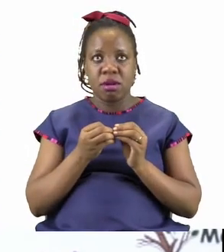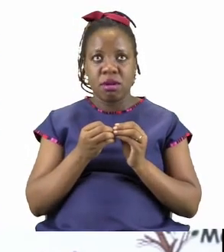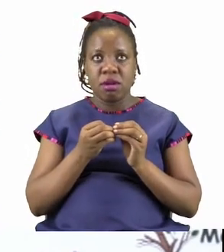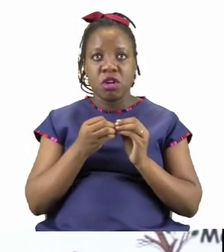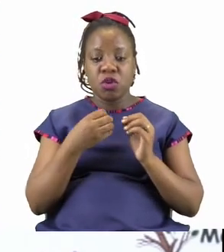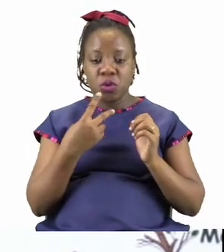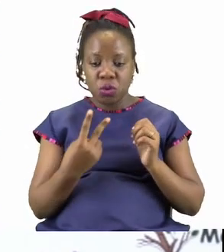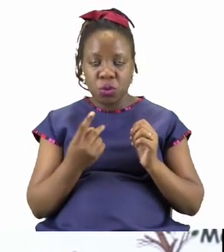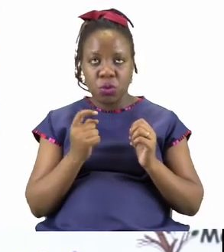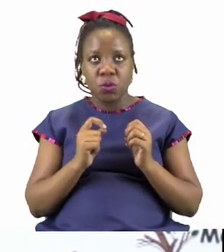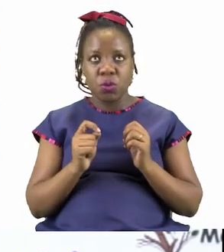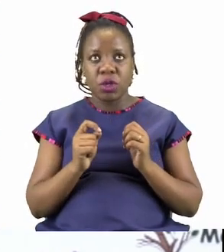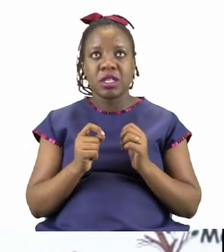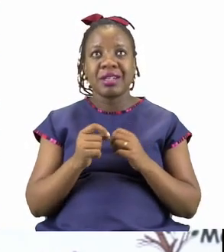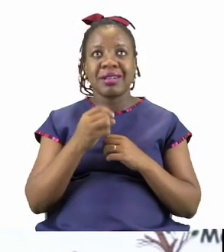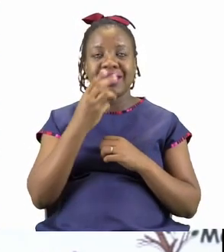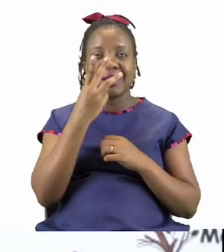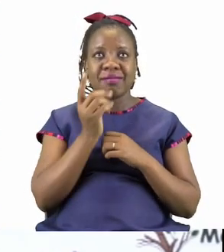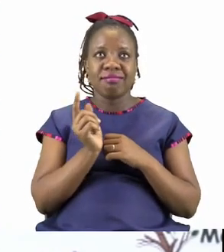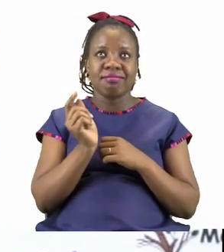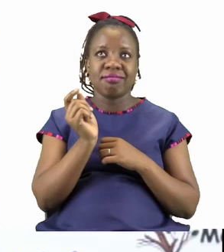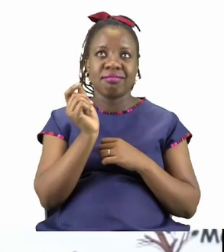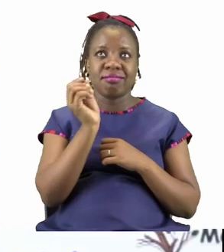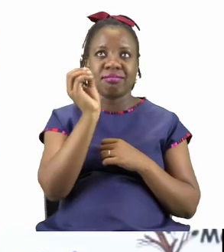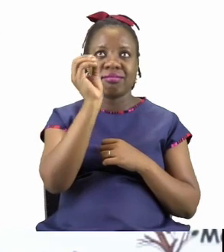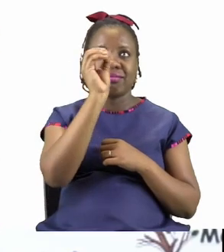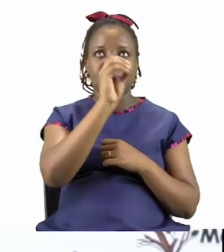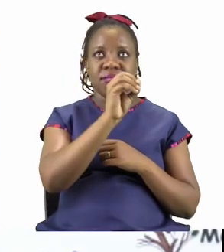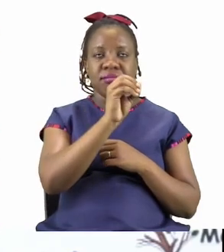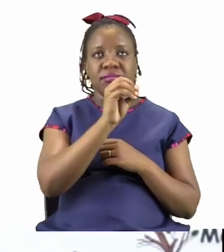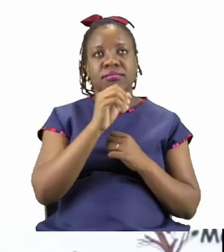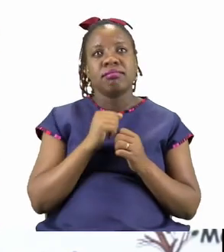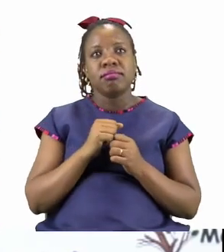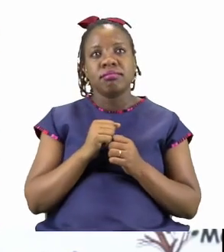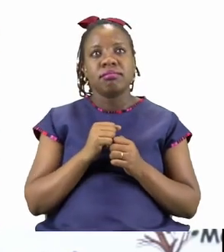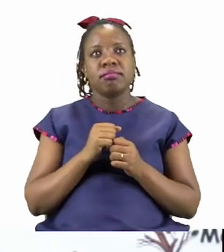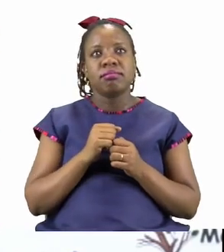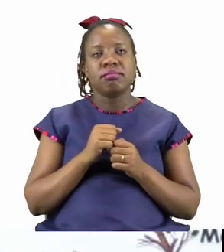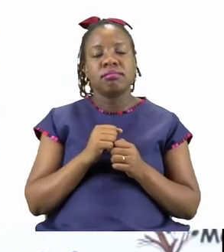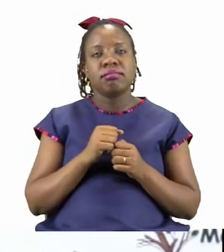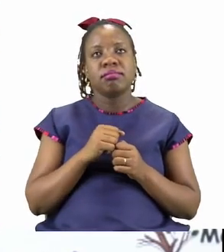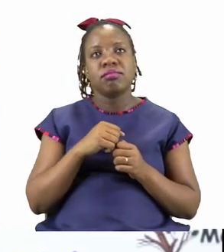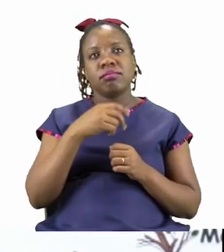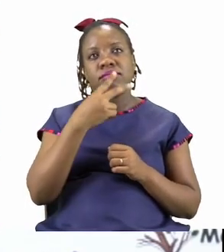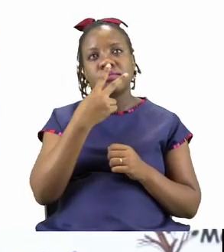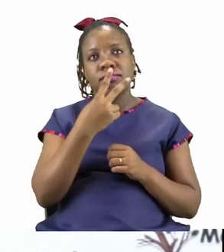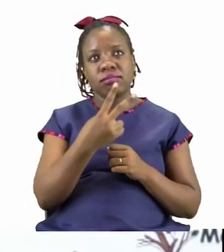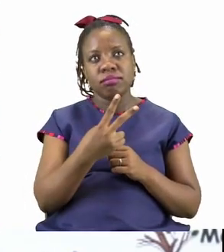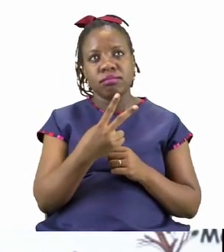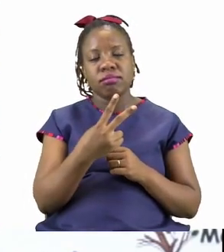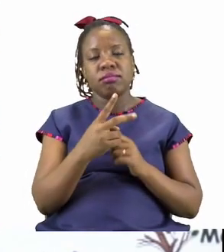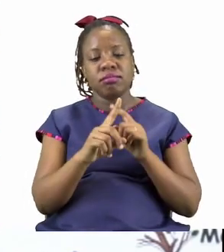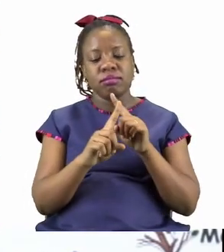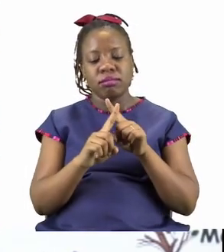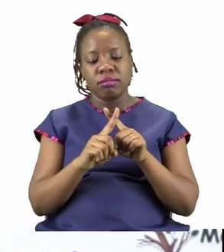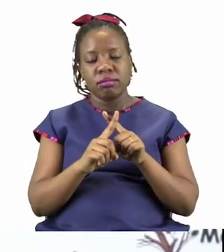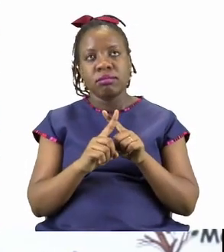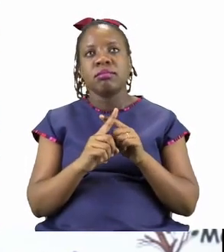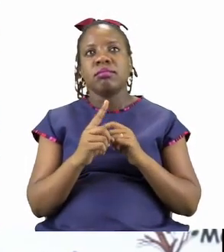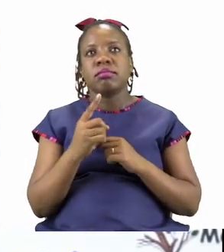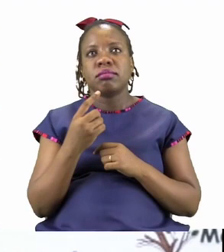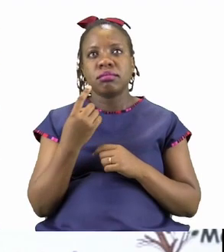tens. All right, now we go further and we say 2 times